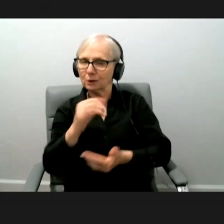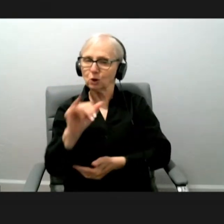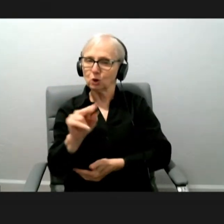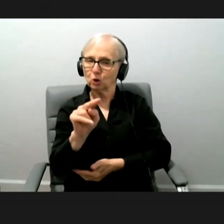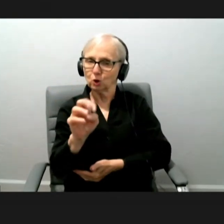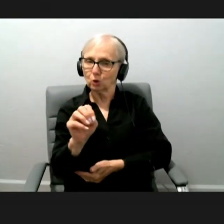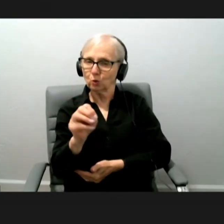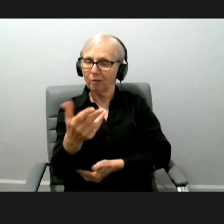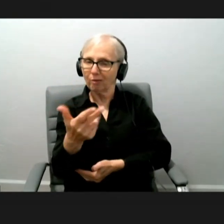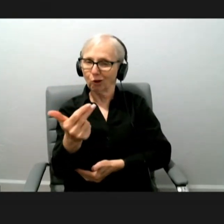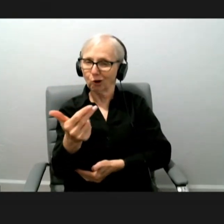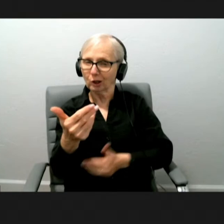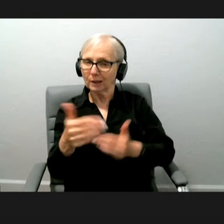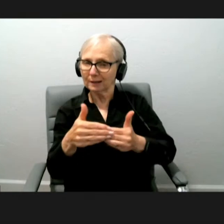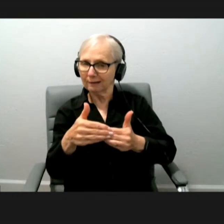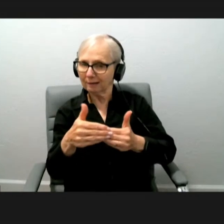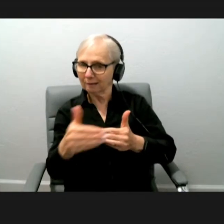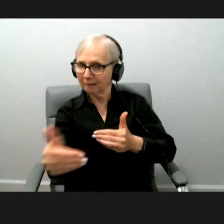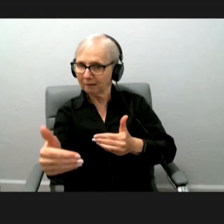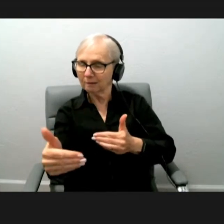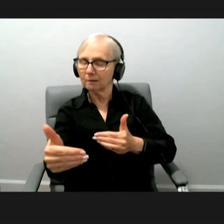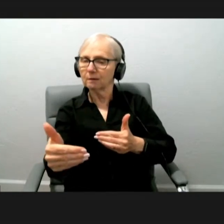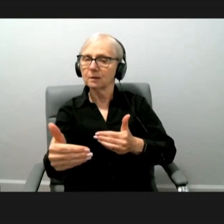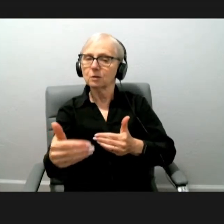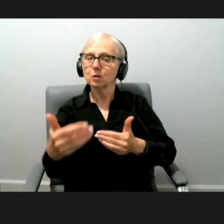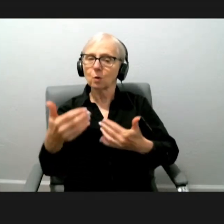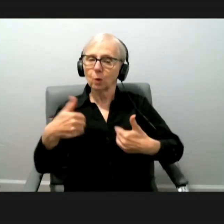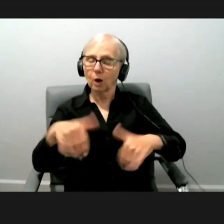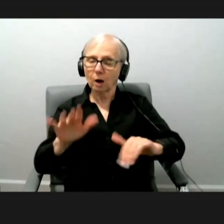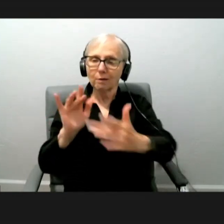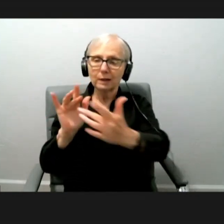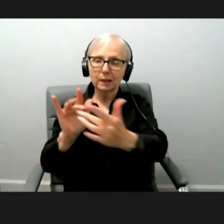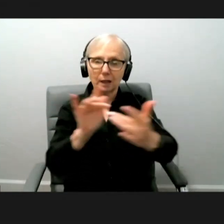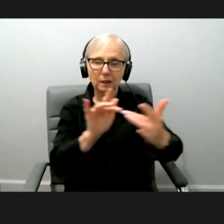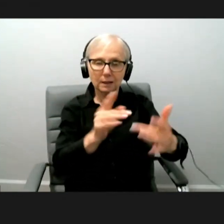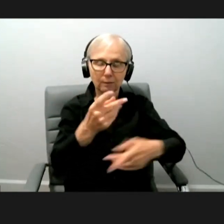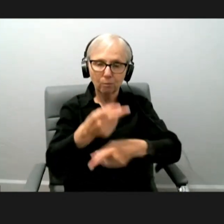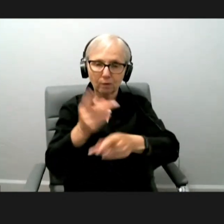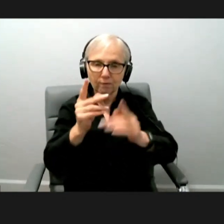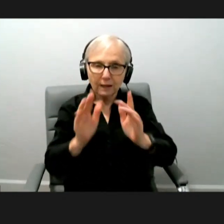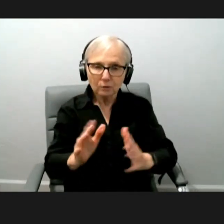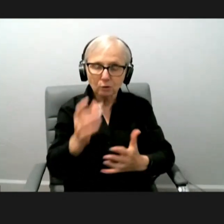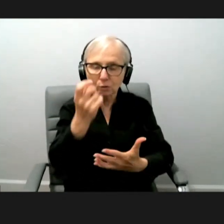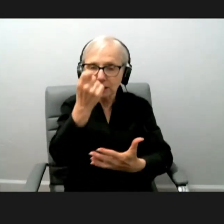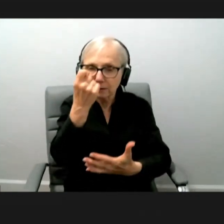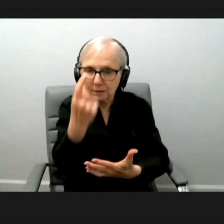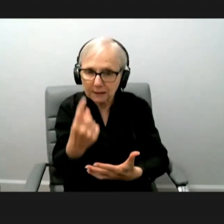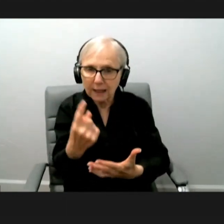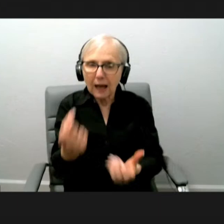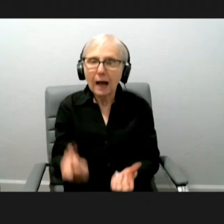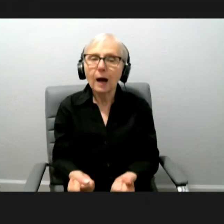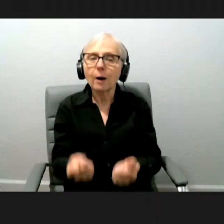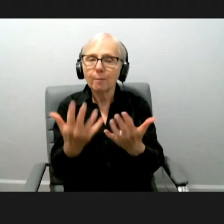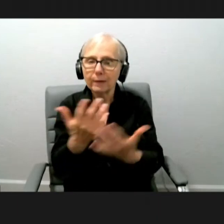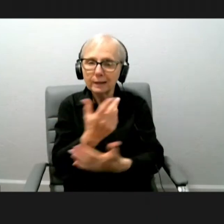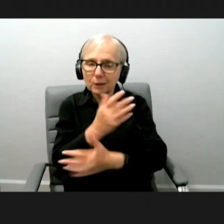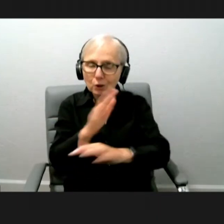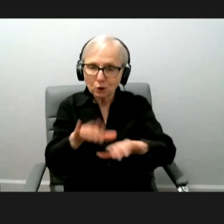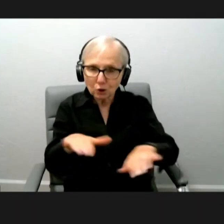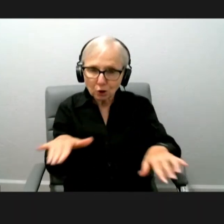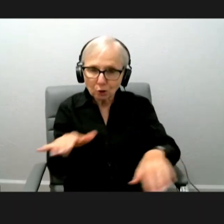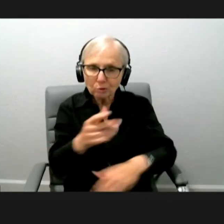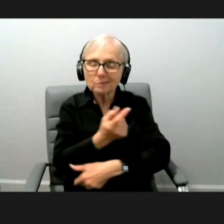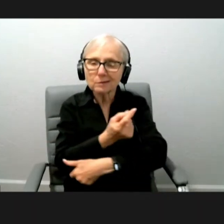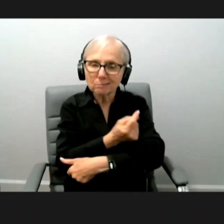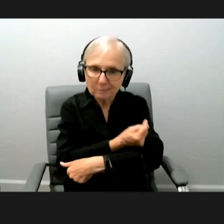13th. So we are already reaching out to providers to understand their capacity to vaccinate this age